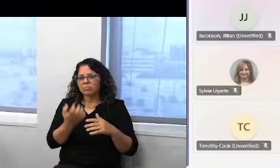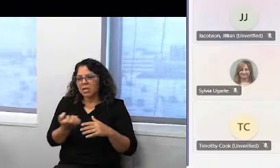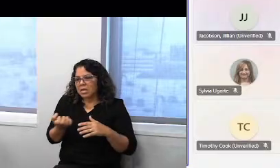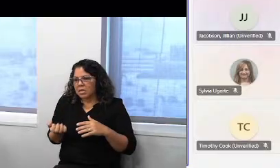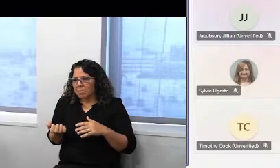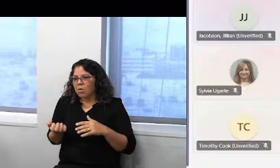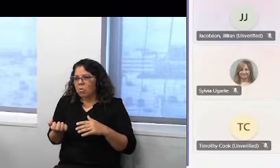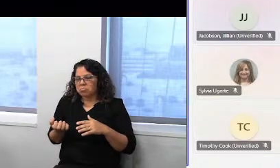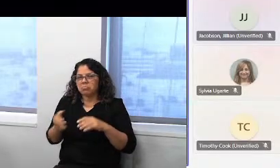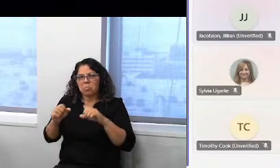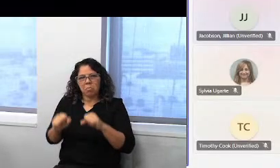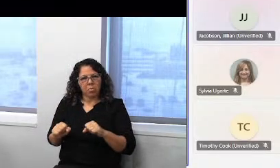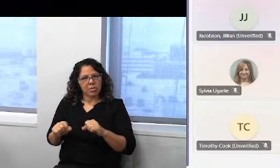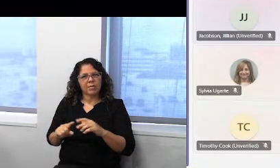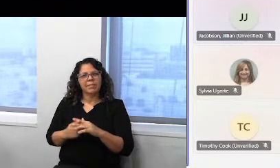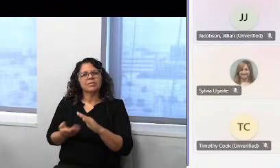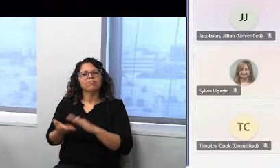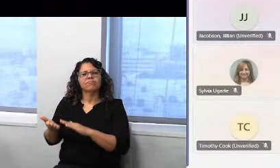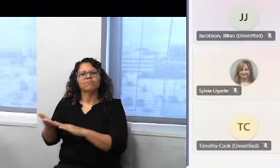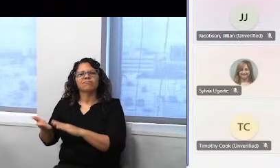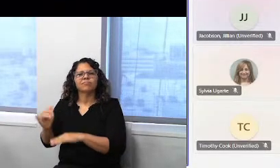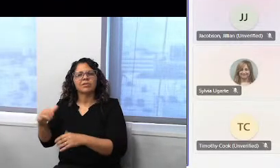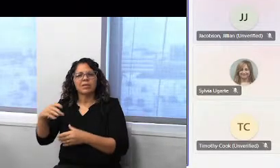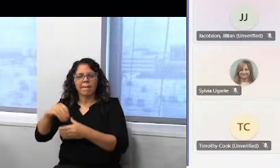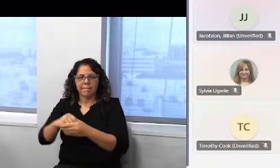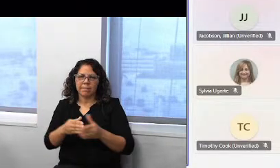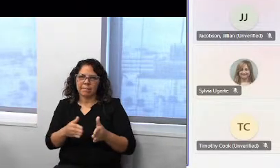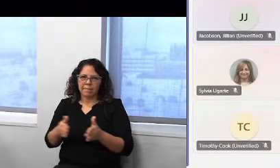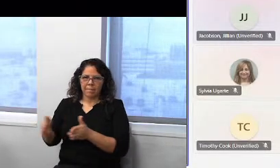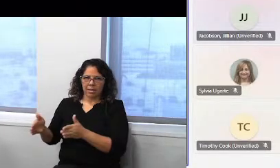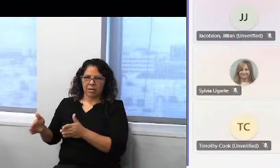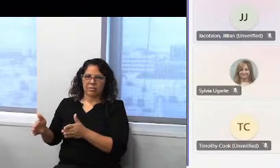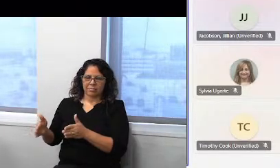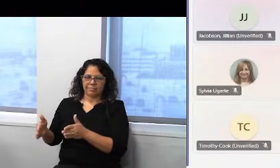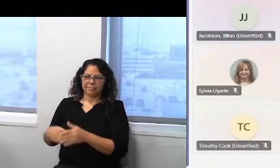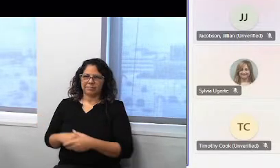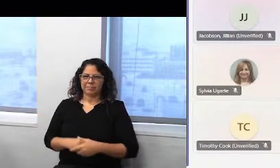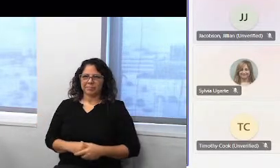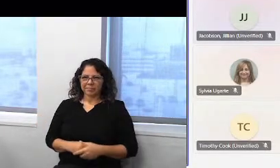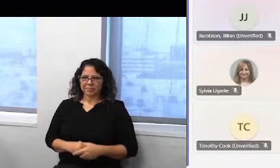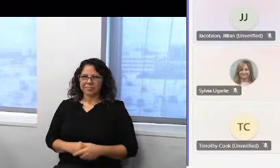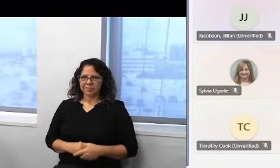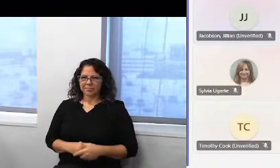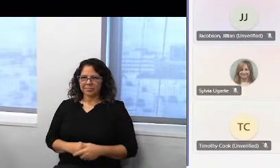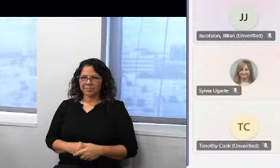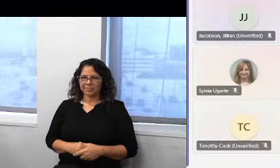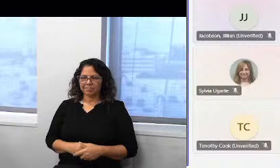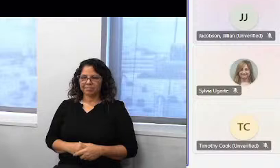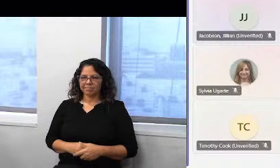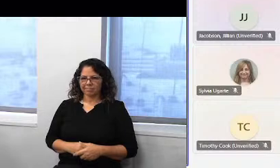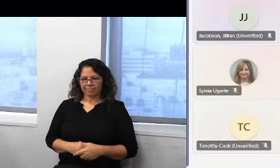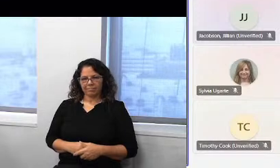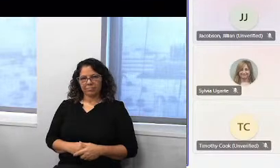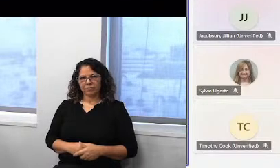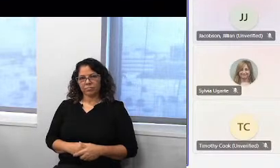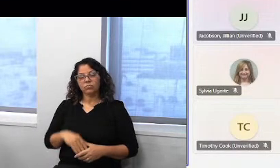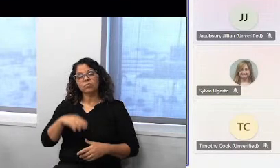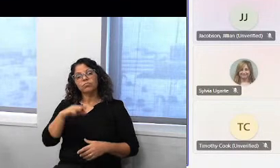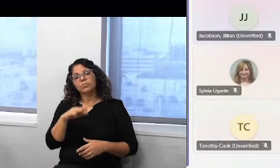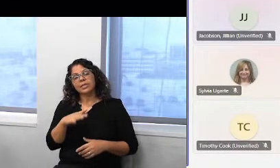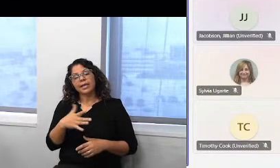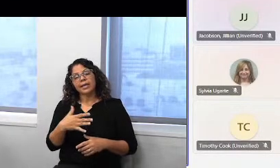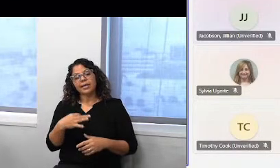overall plans. So what I'll help you with responding to your question, as a benefit of bringing the out of